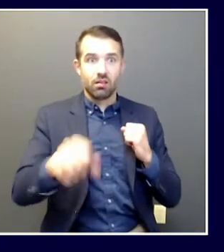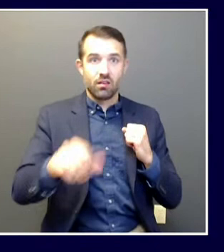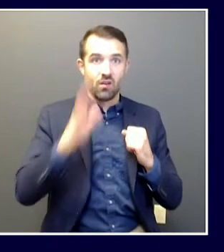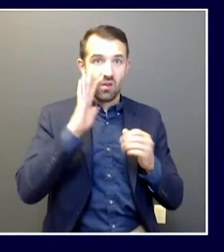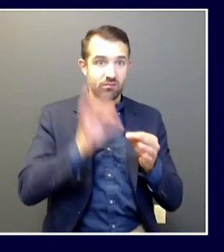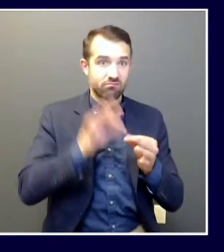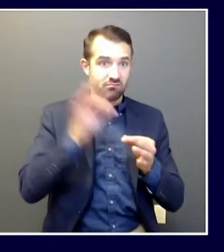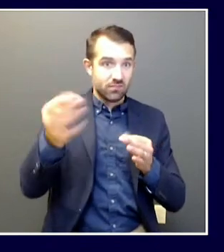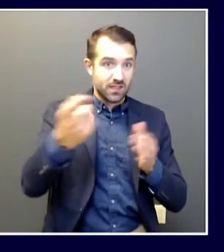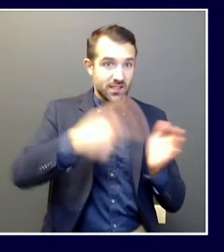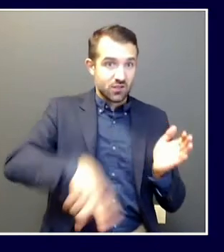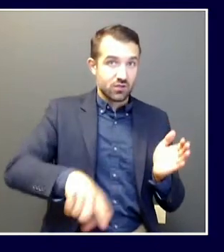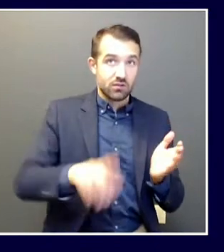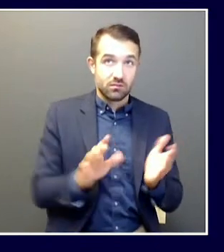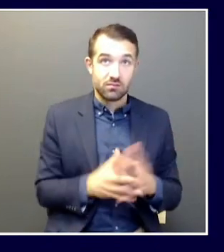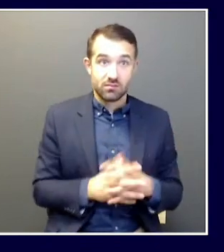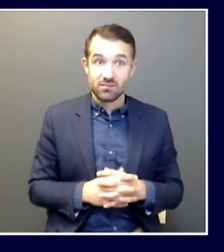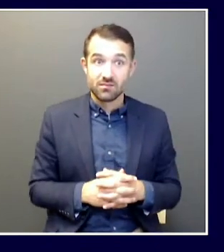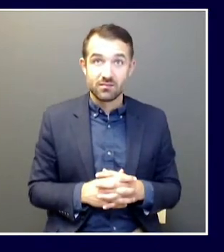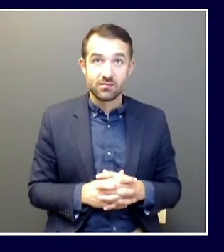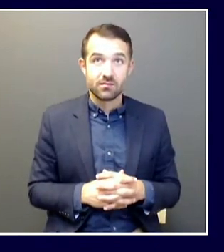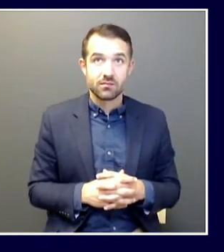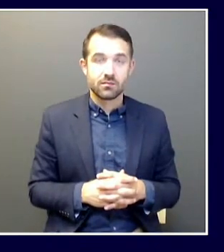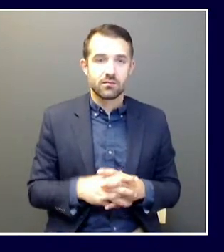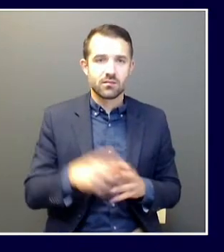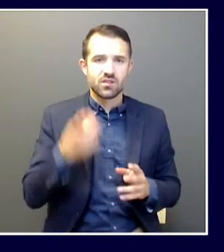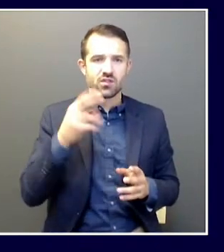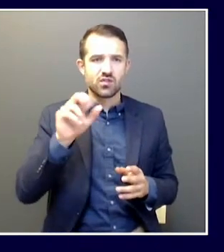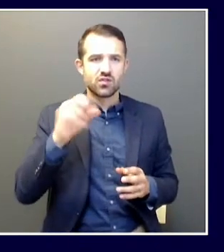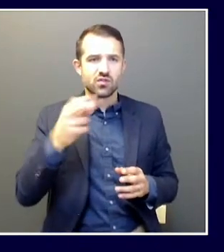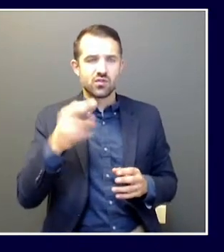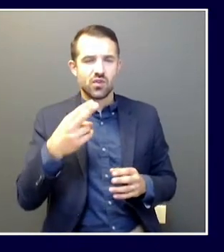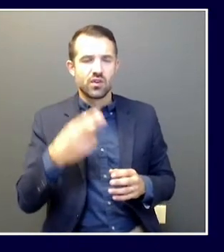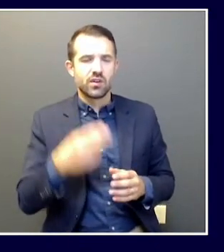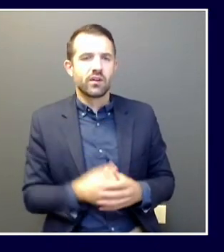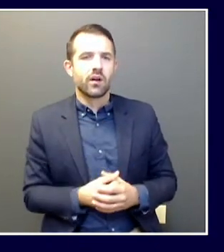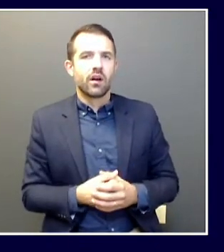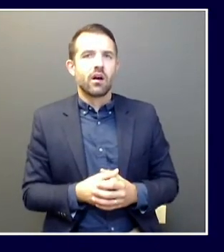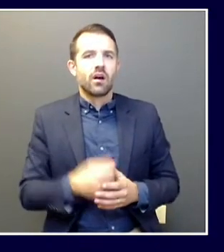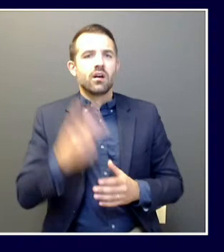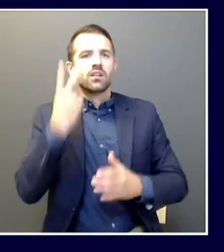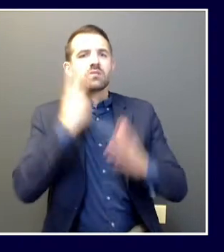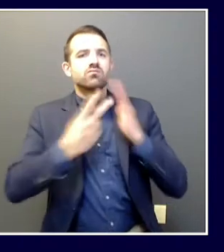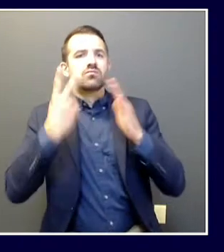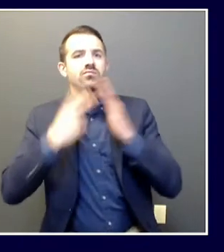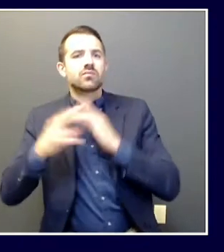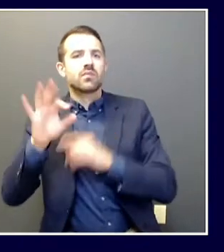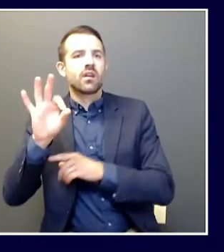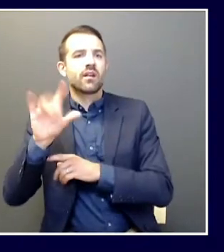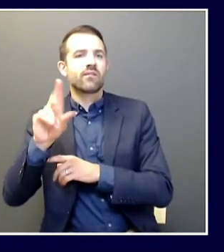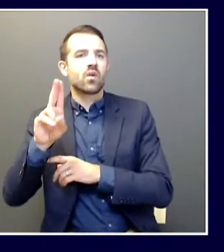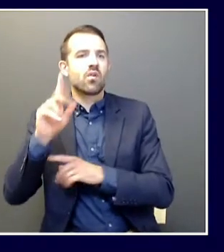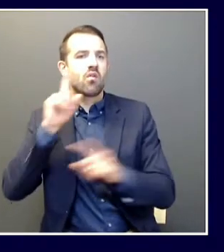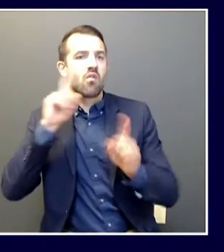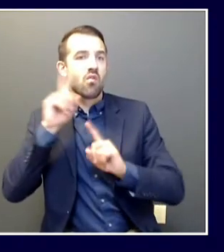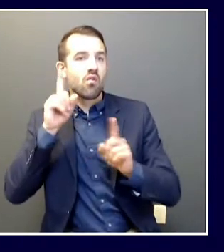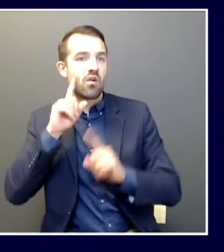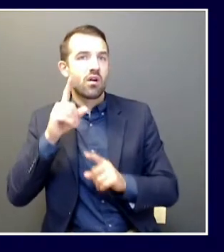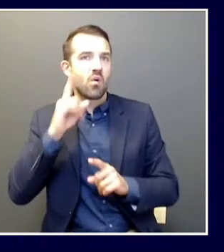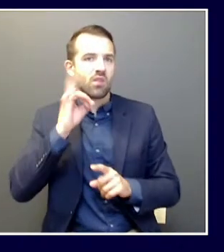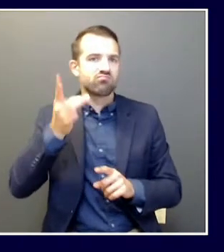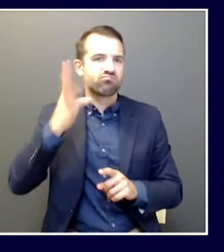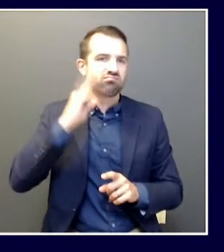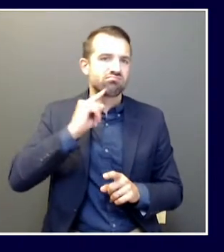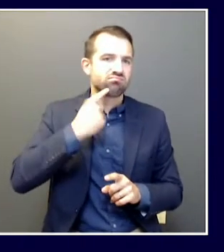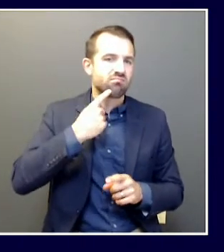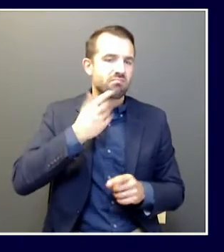for you. There have been some predictions that this flu season may be very severe, and I'm wondering how that is predicted